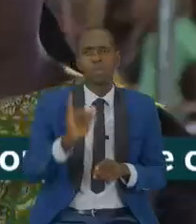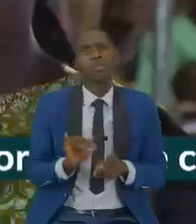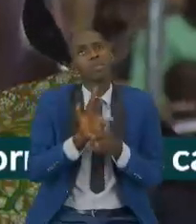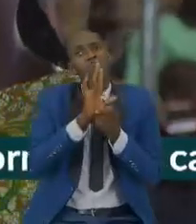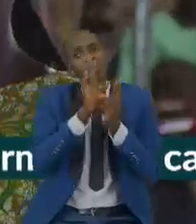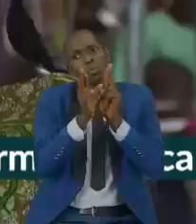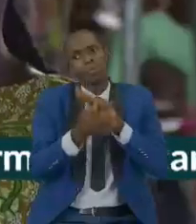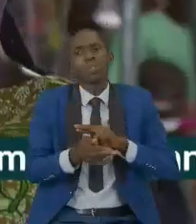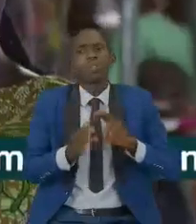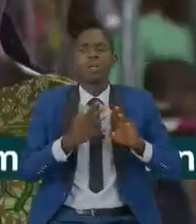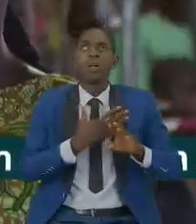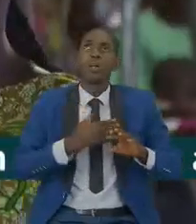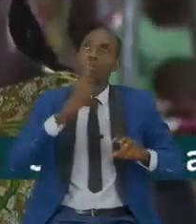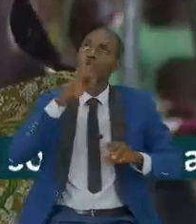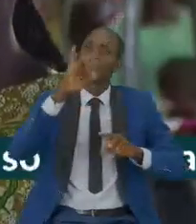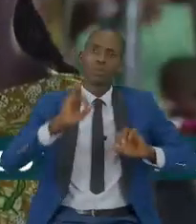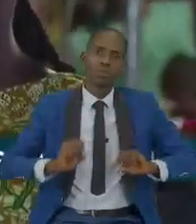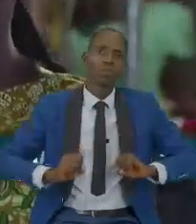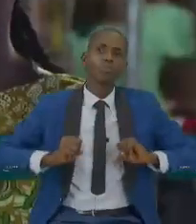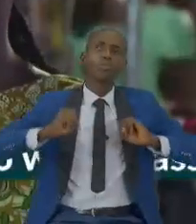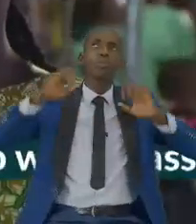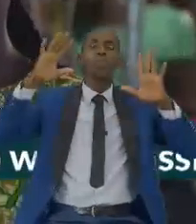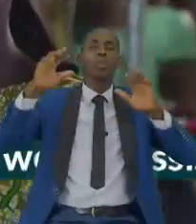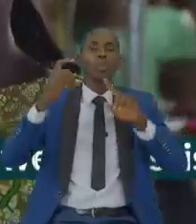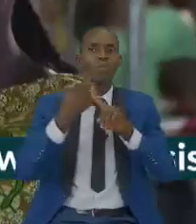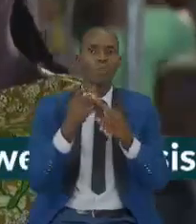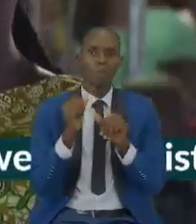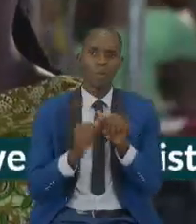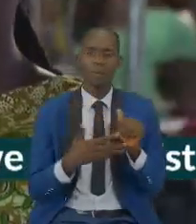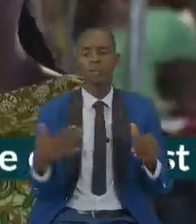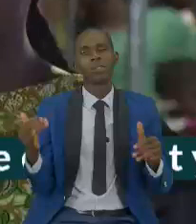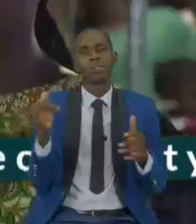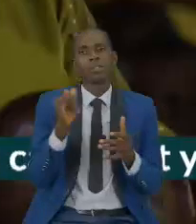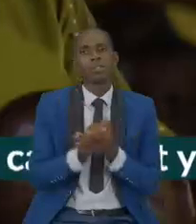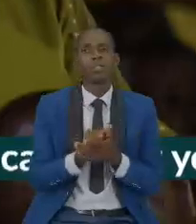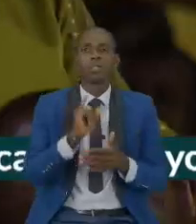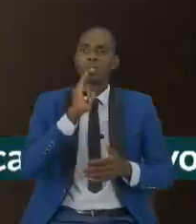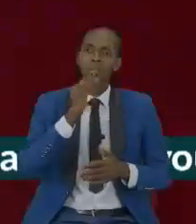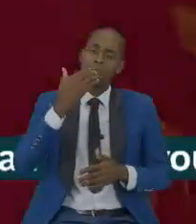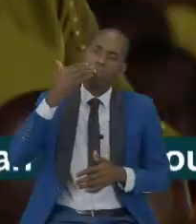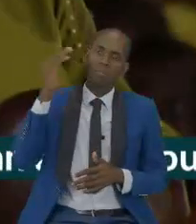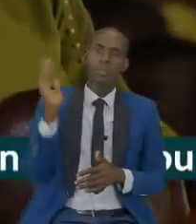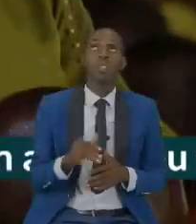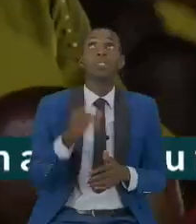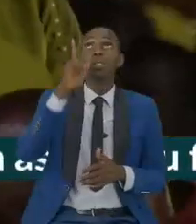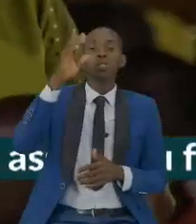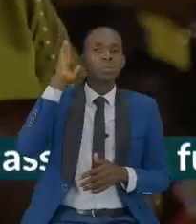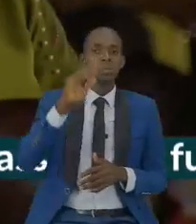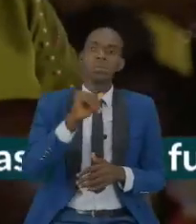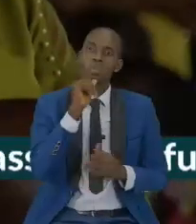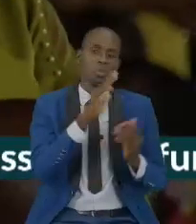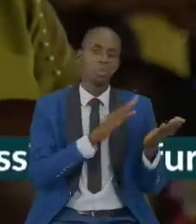turn away from everything that is evil. He'll not reject you